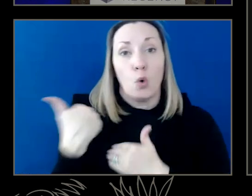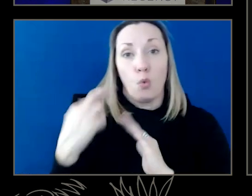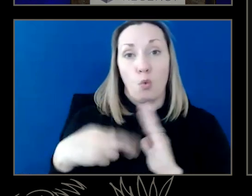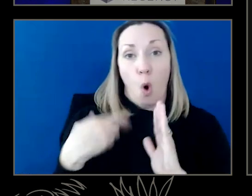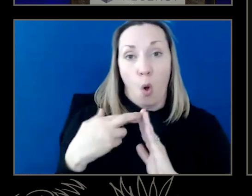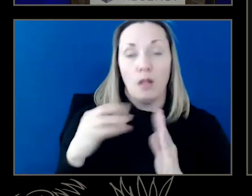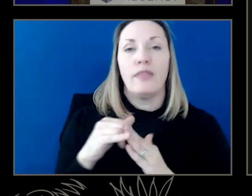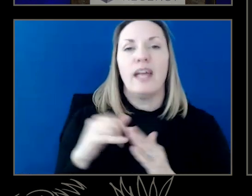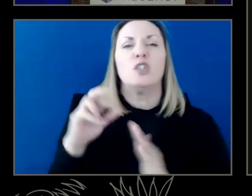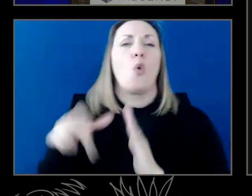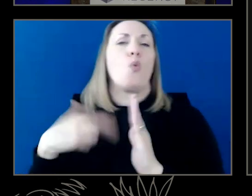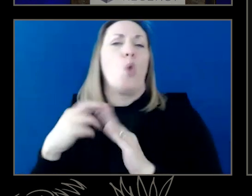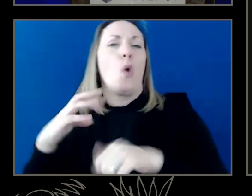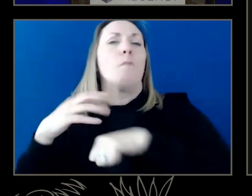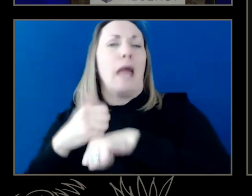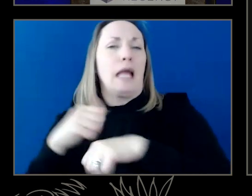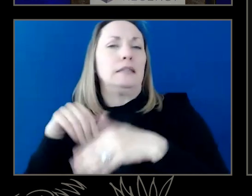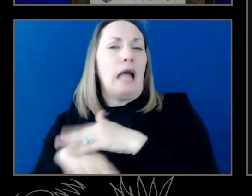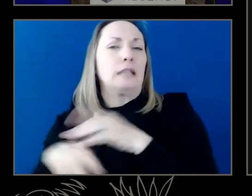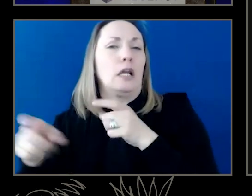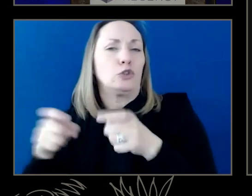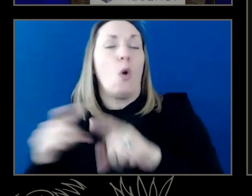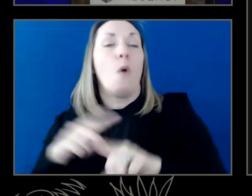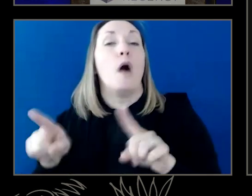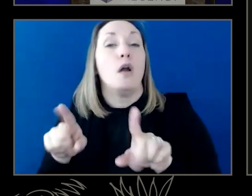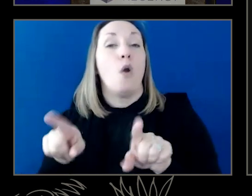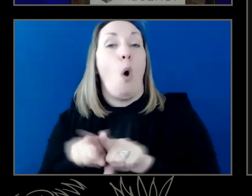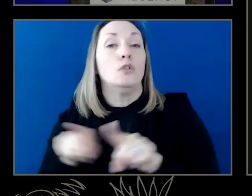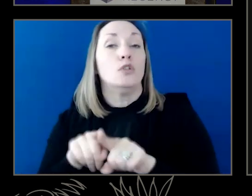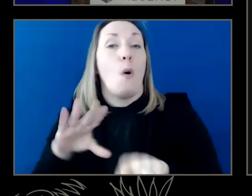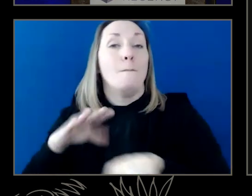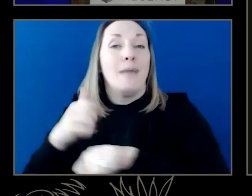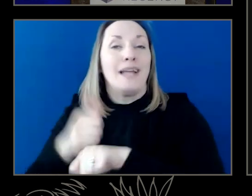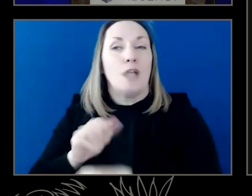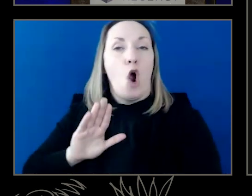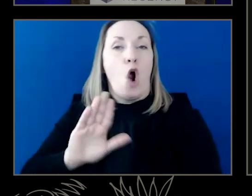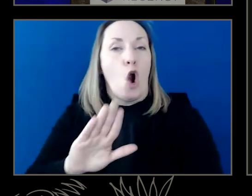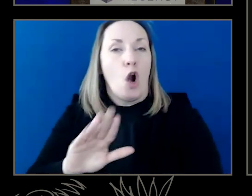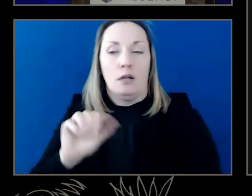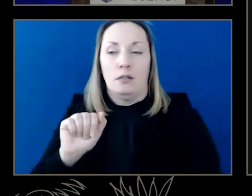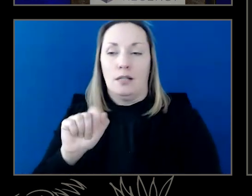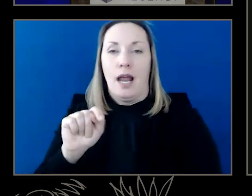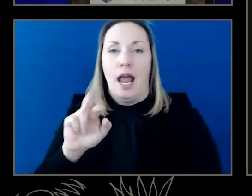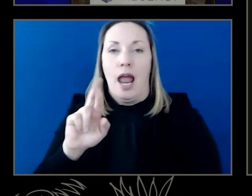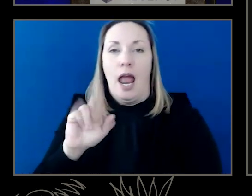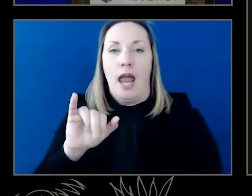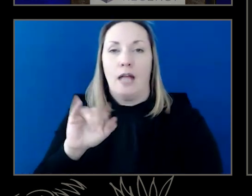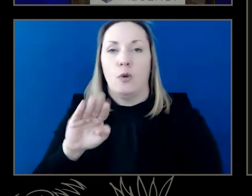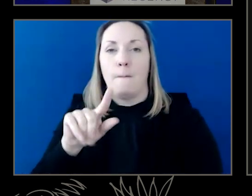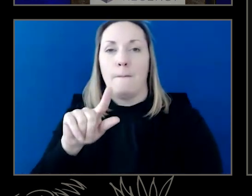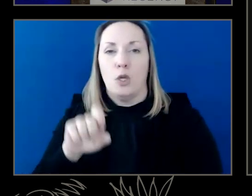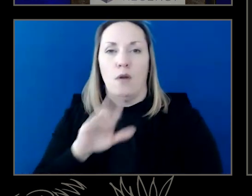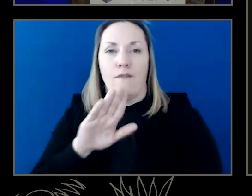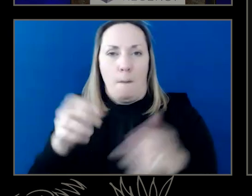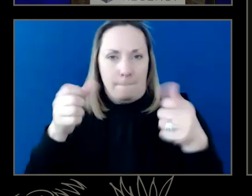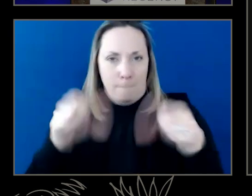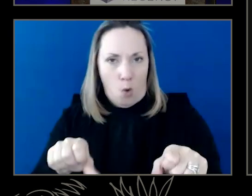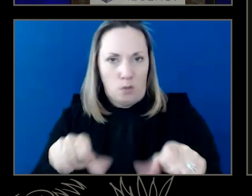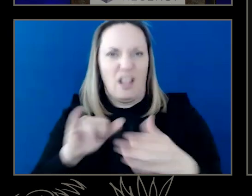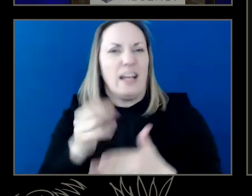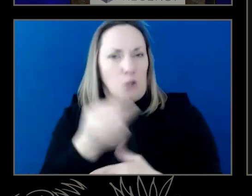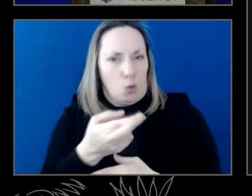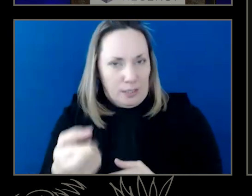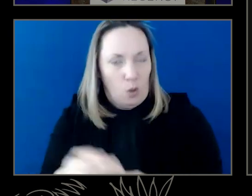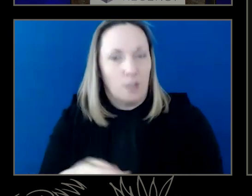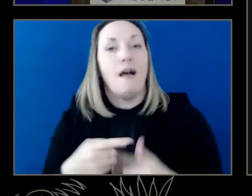with role-based access control, but also based on her attributes, the attributes of the post, which is the resource,